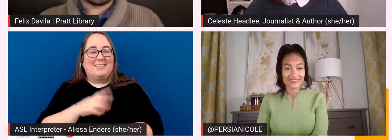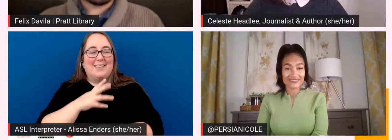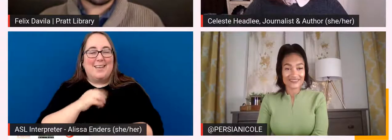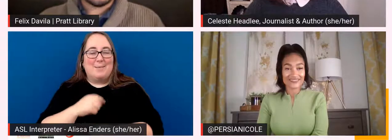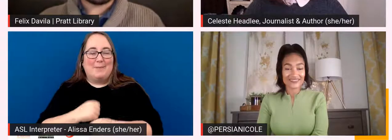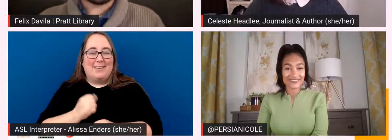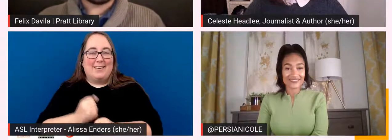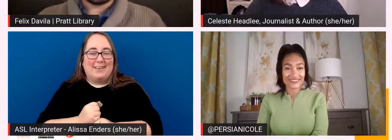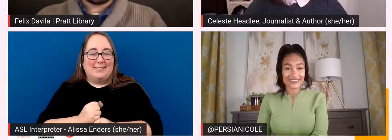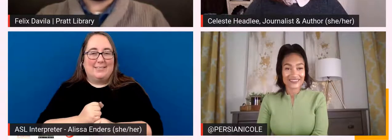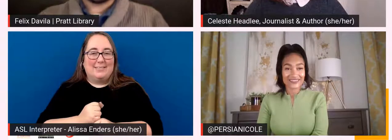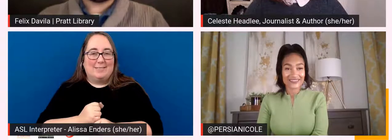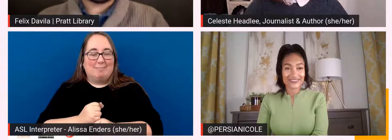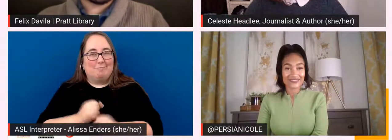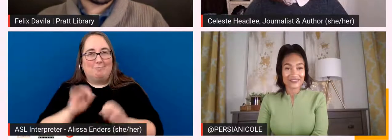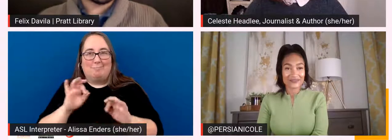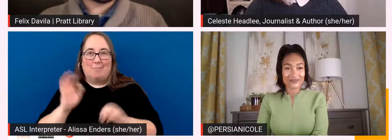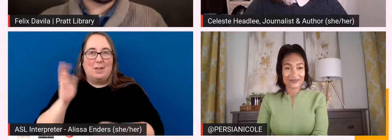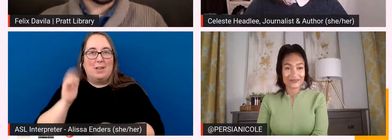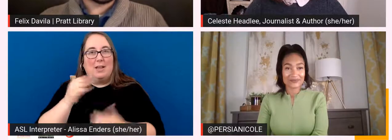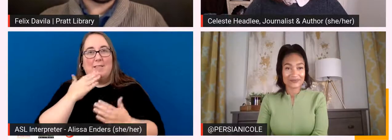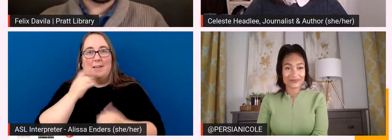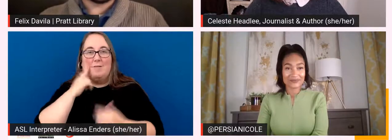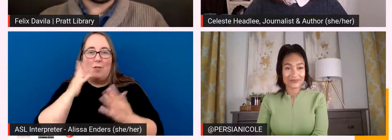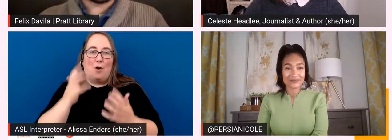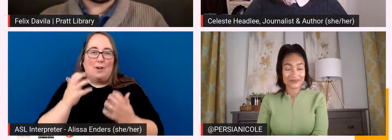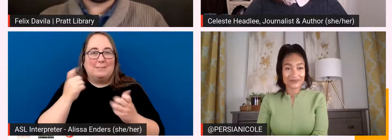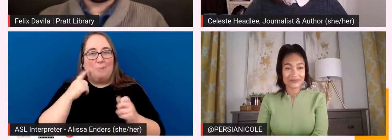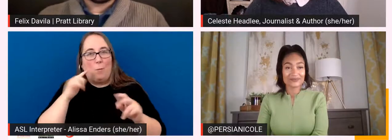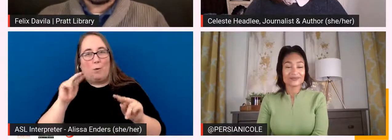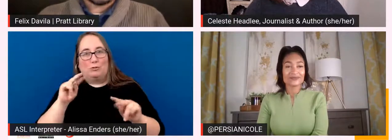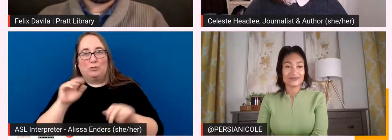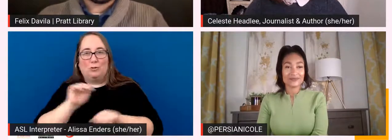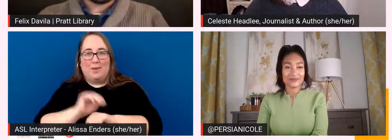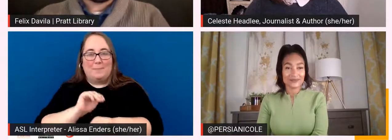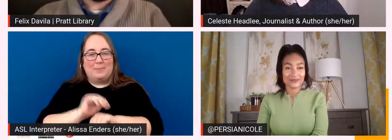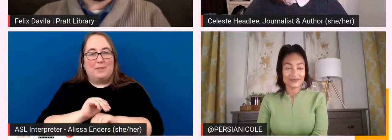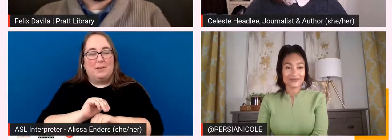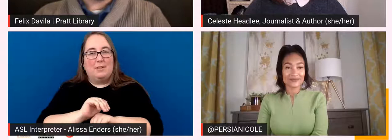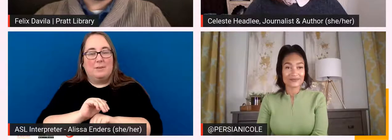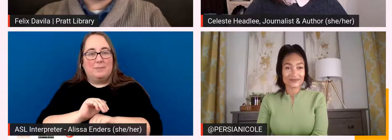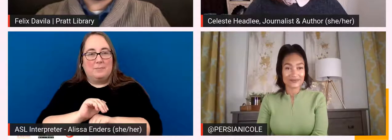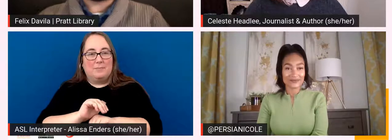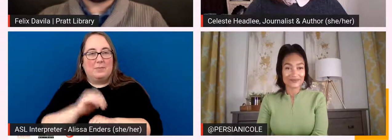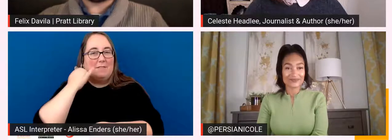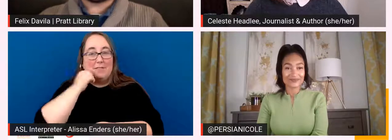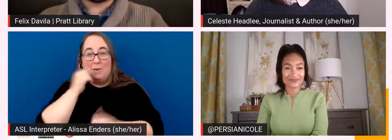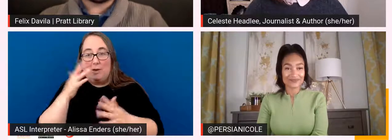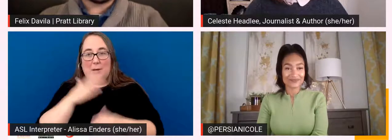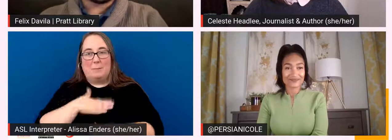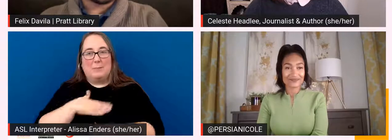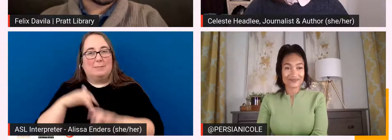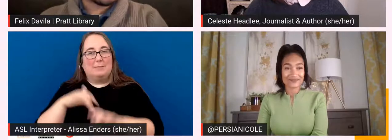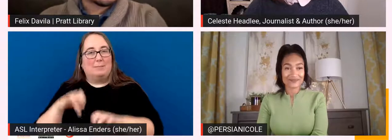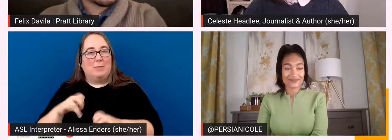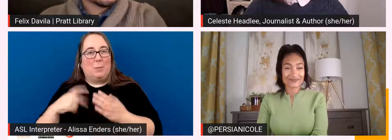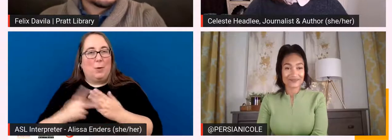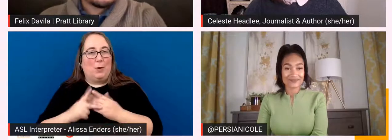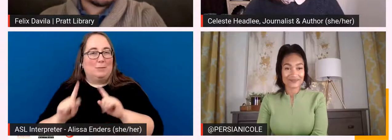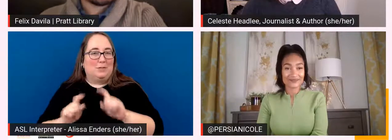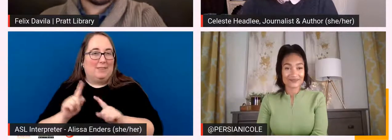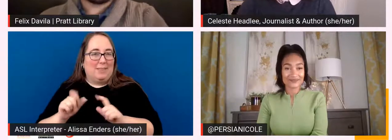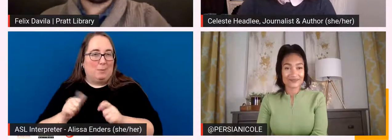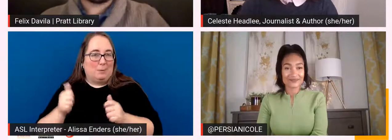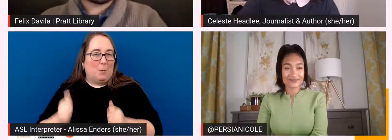this become a reality. And thank you to our audience for joining us this evening. If you haven't already, please fill out the program survey that was posted